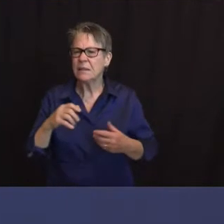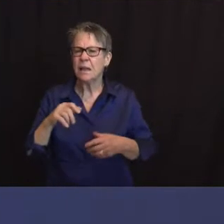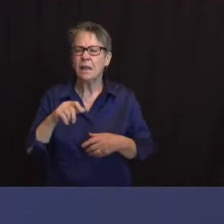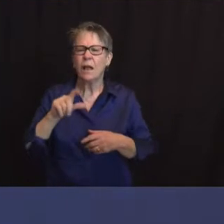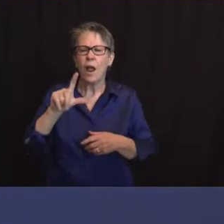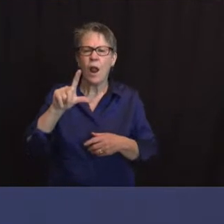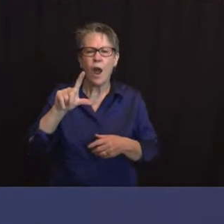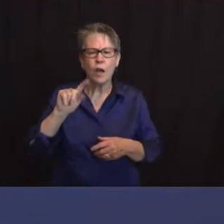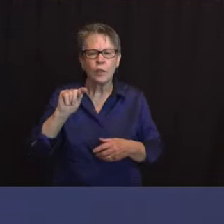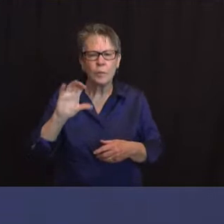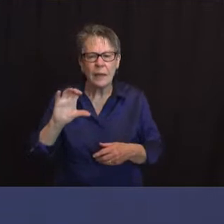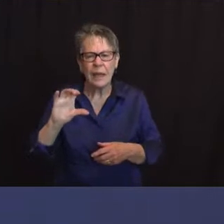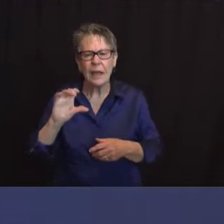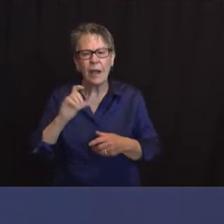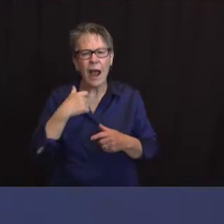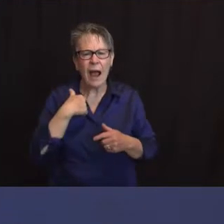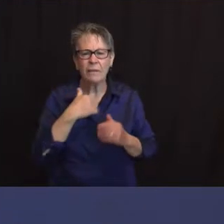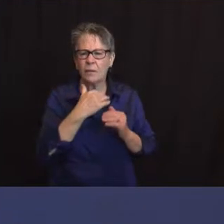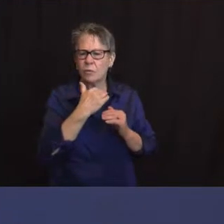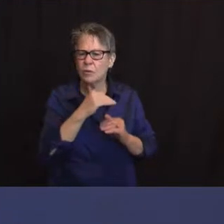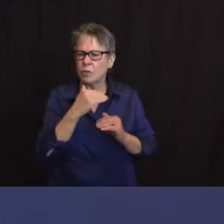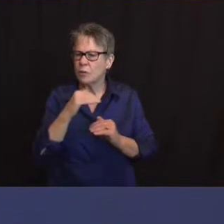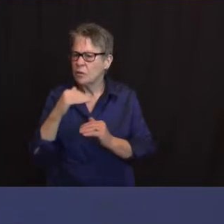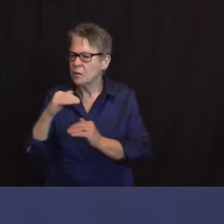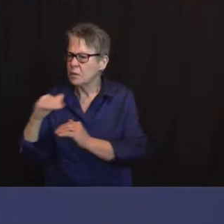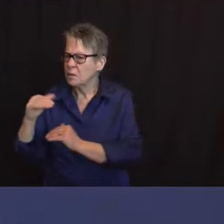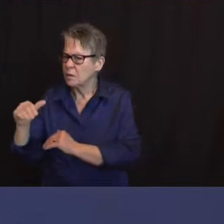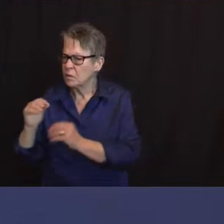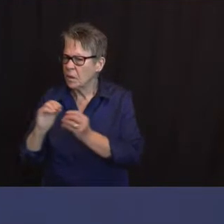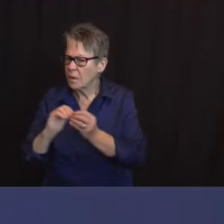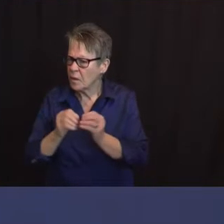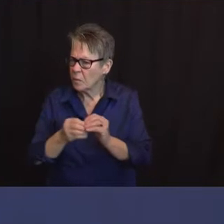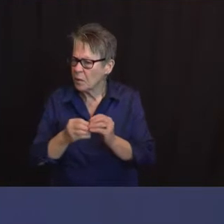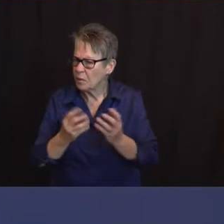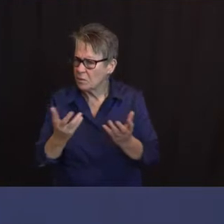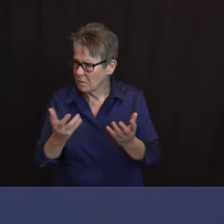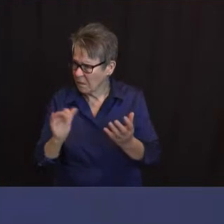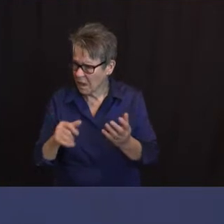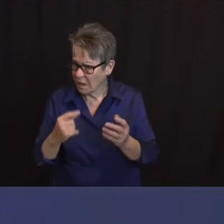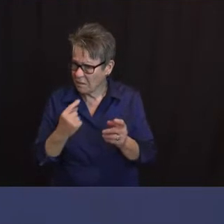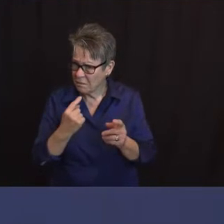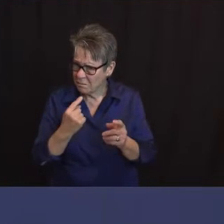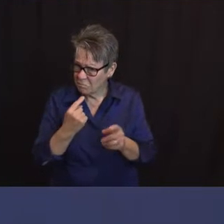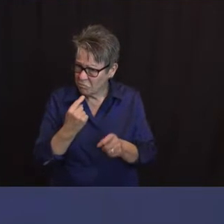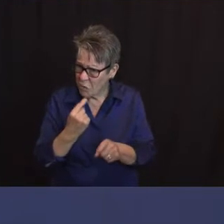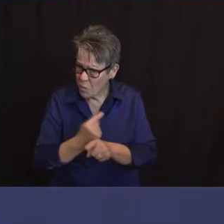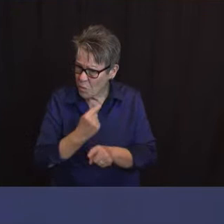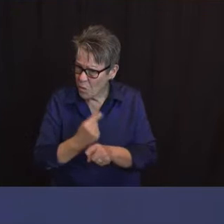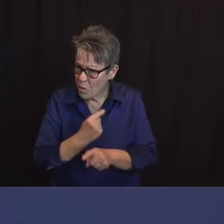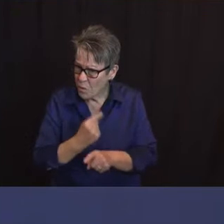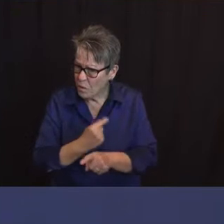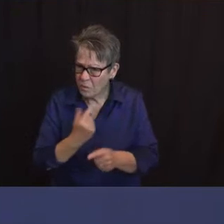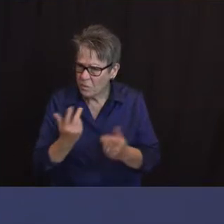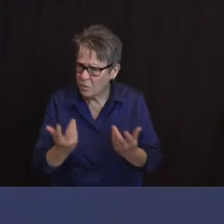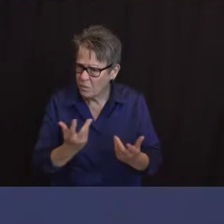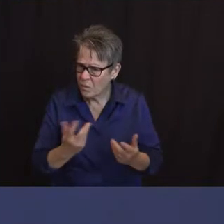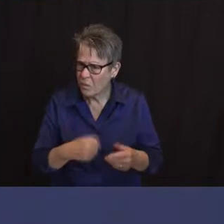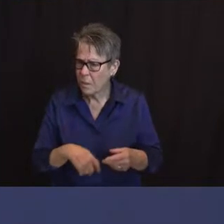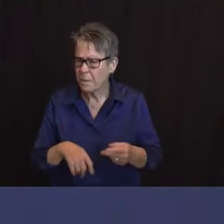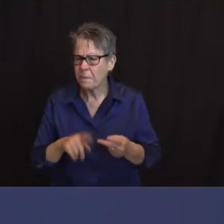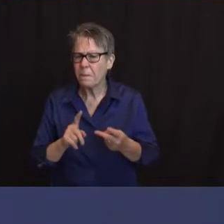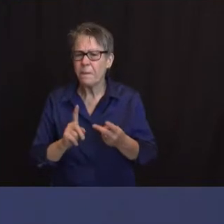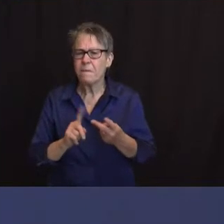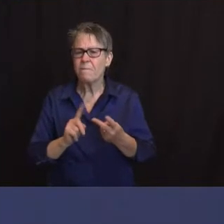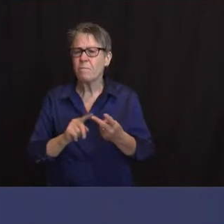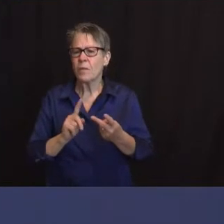accompanying legislation did not include cases of gross negligence or willful misconduct, but also by the same token,